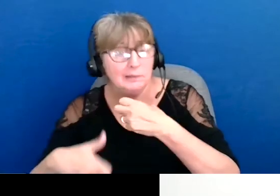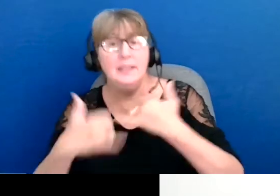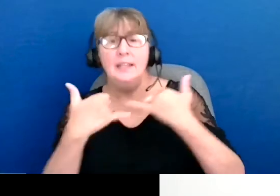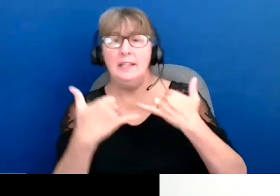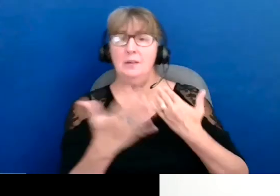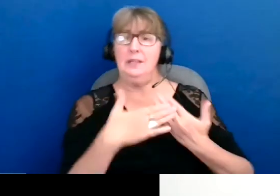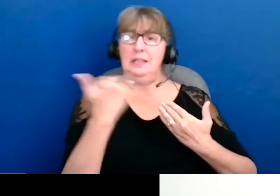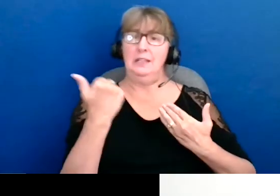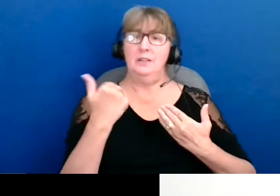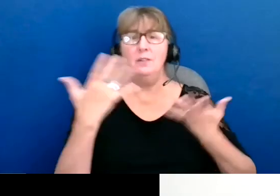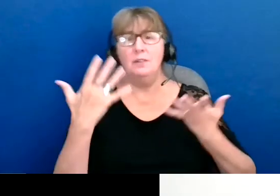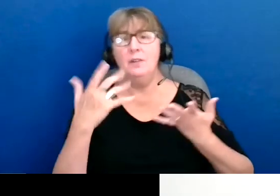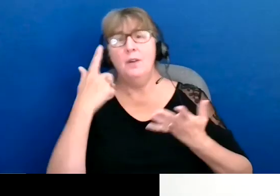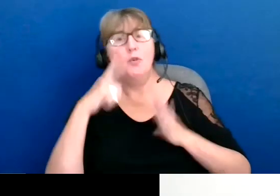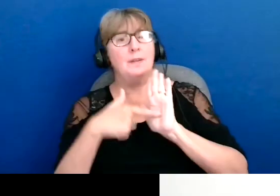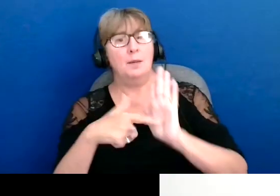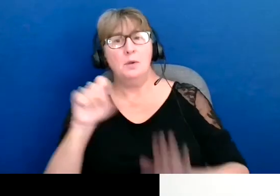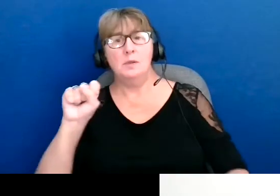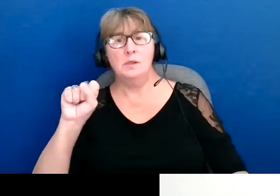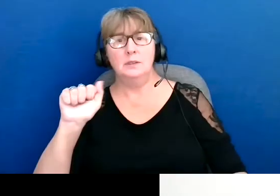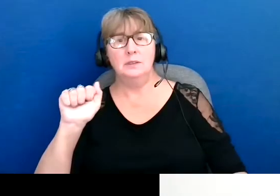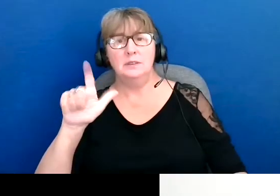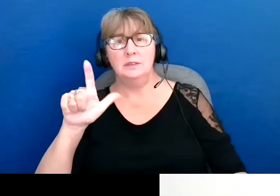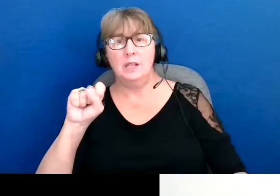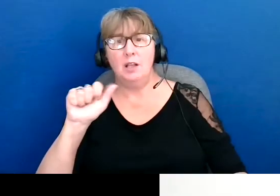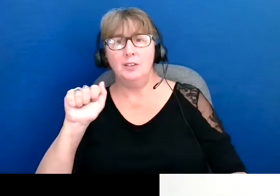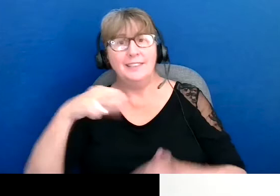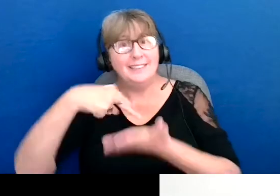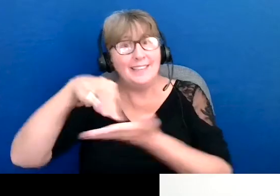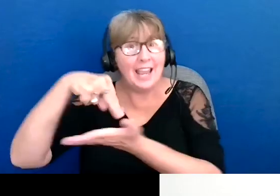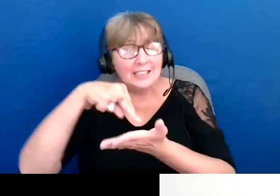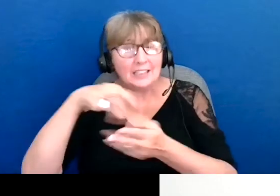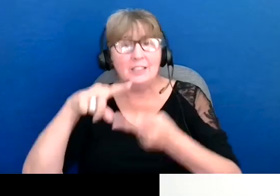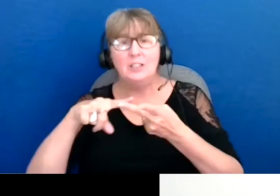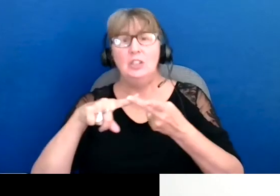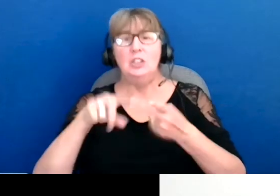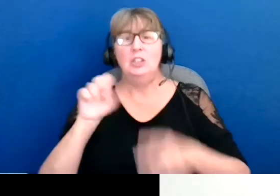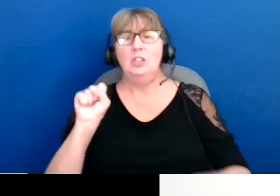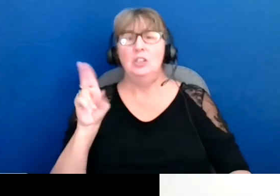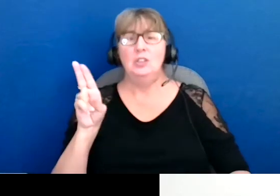surfing. Can you tell me how you do those activities and what you really enjoy about them?